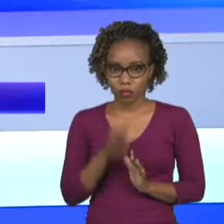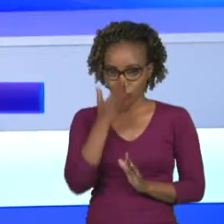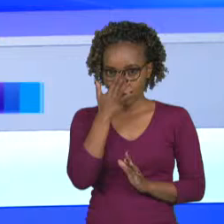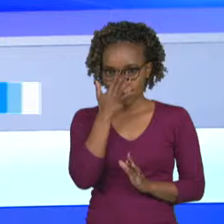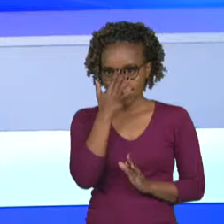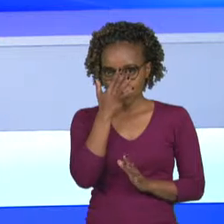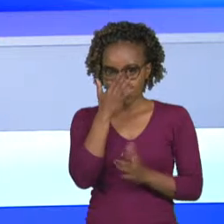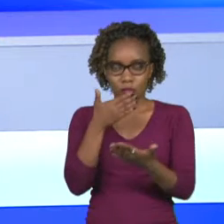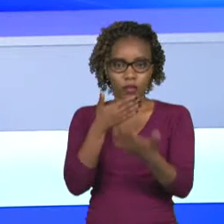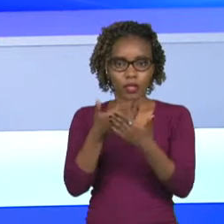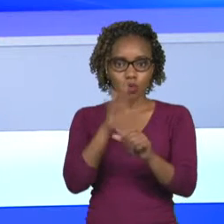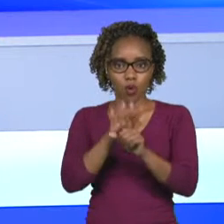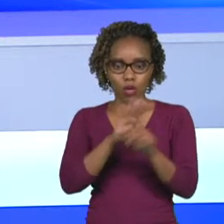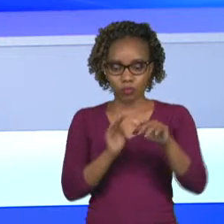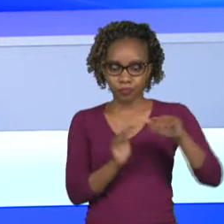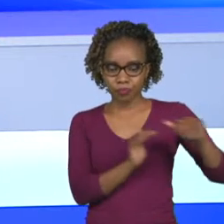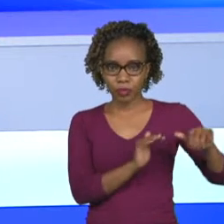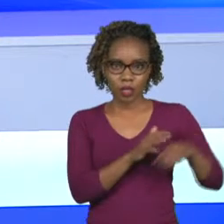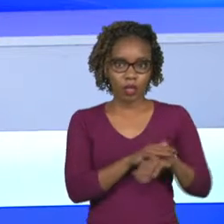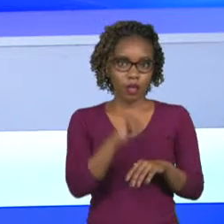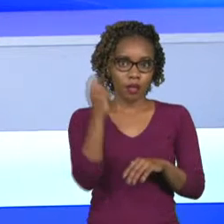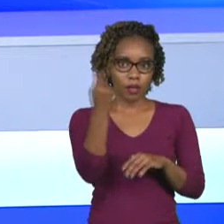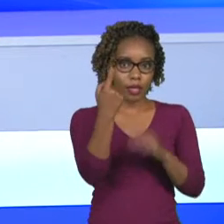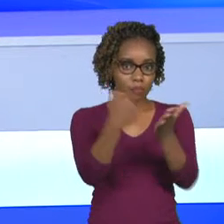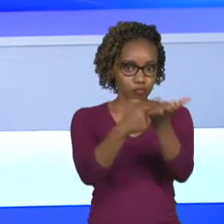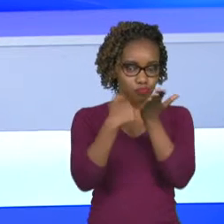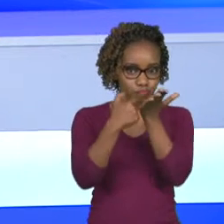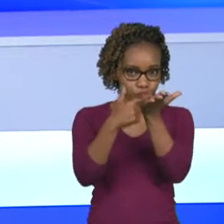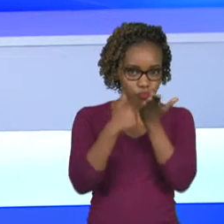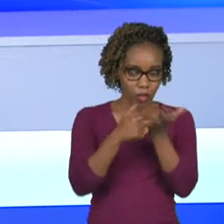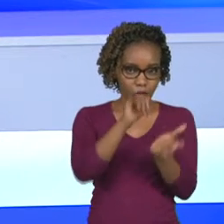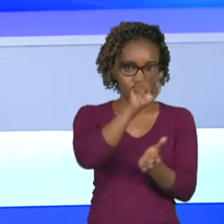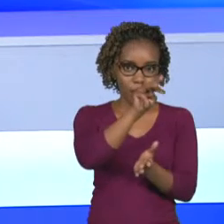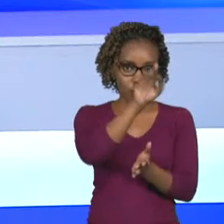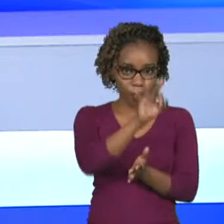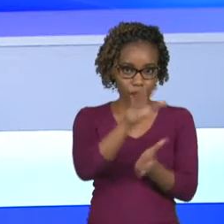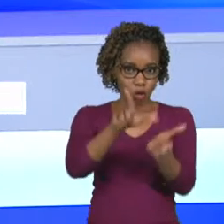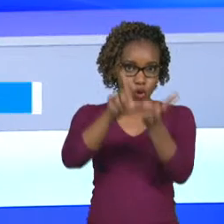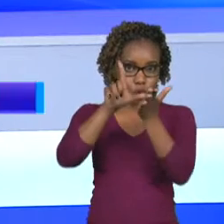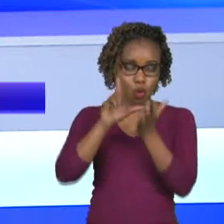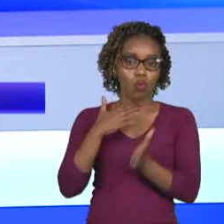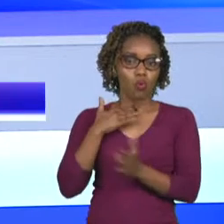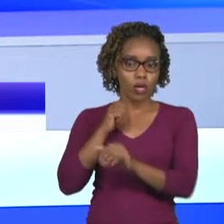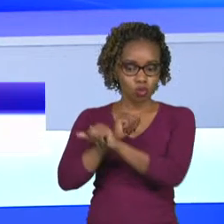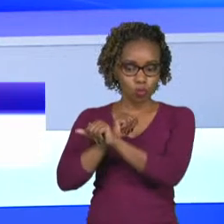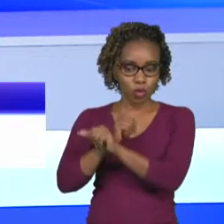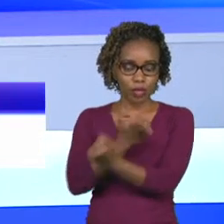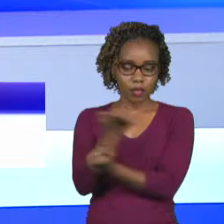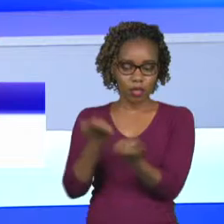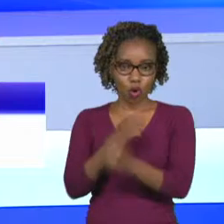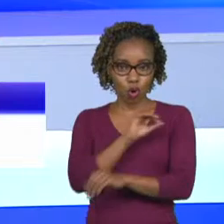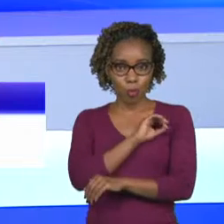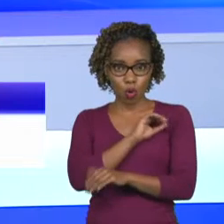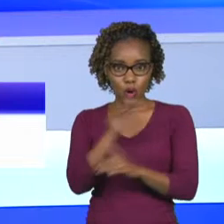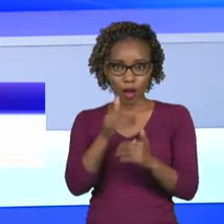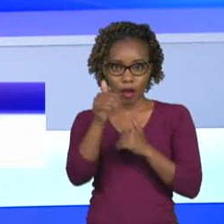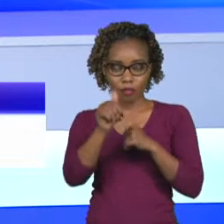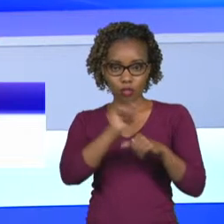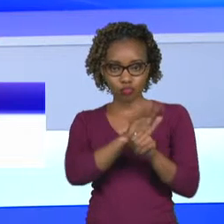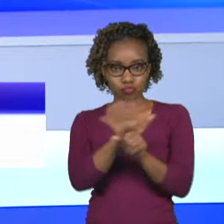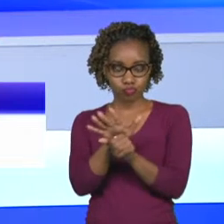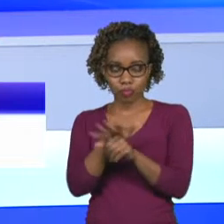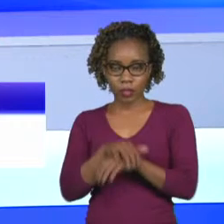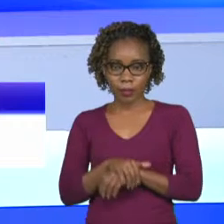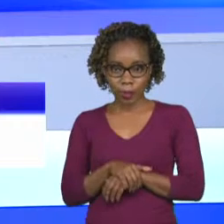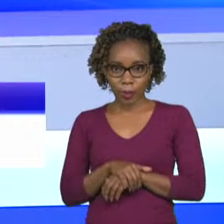Thank you, Nyakundi Calvin. Kenya is in talks with the IMF to secure another loan facility to cushion its economy from the coronavirus pandemic